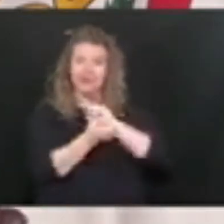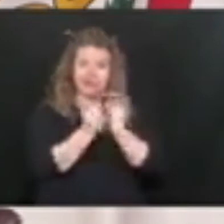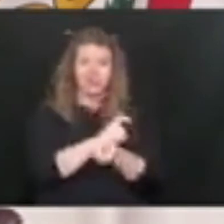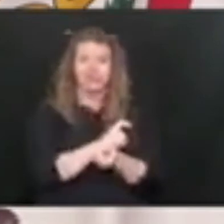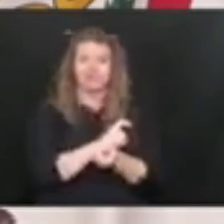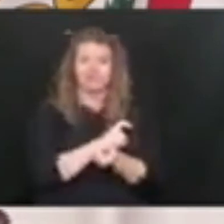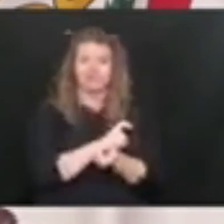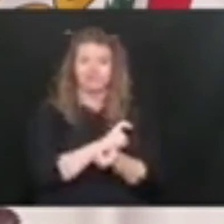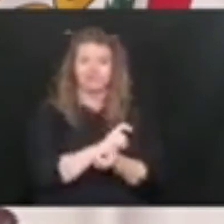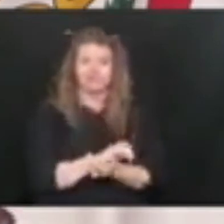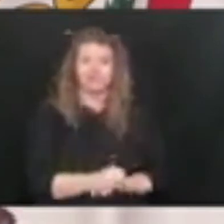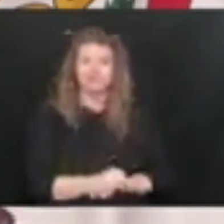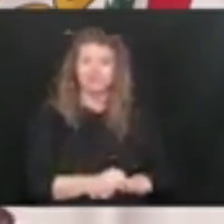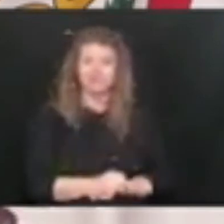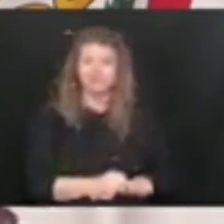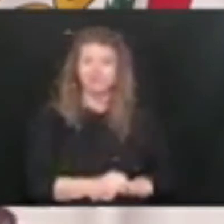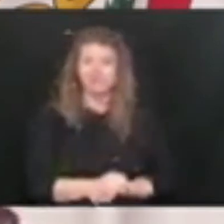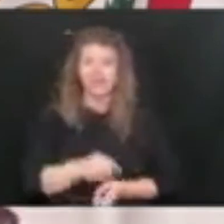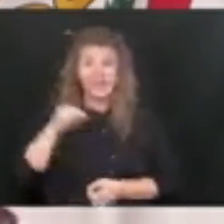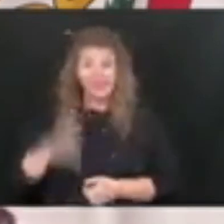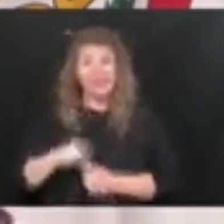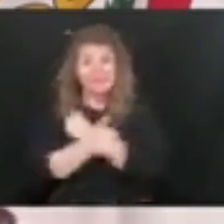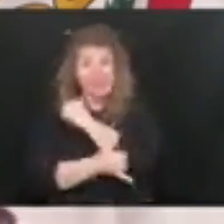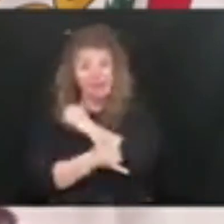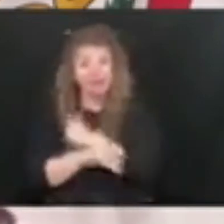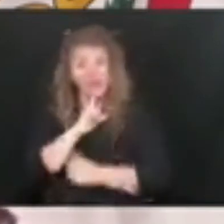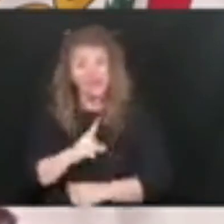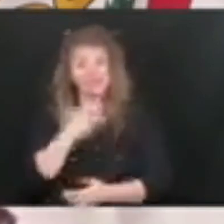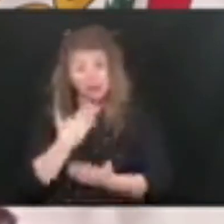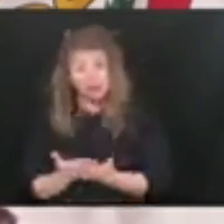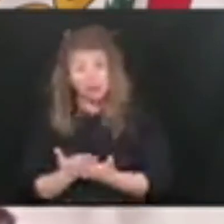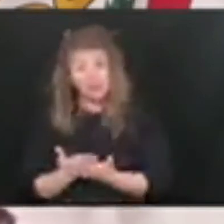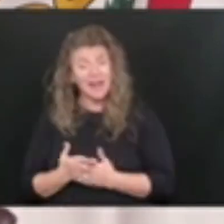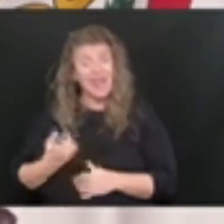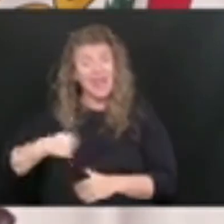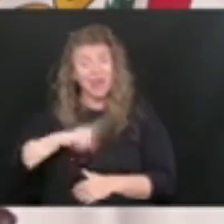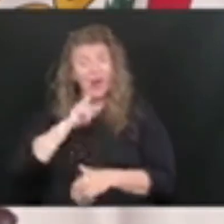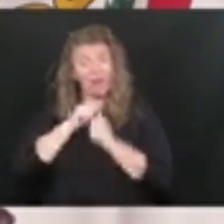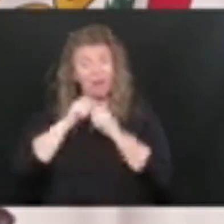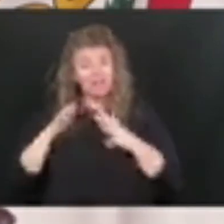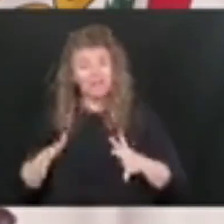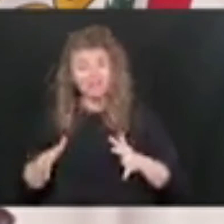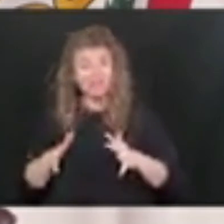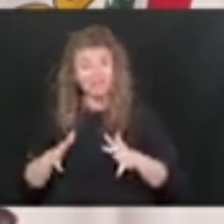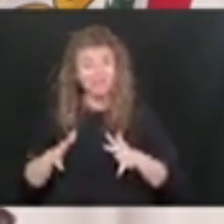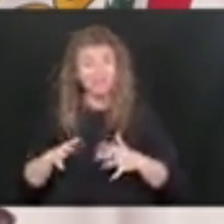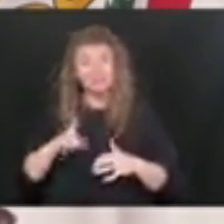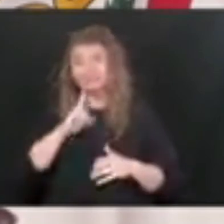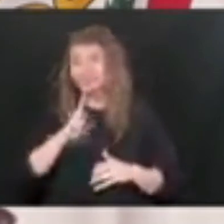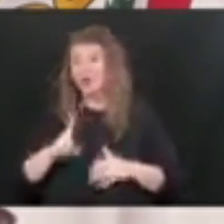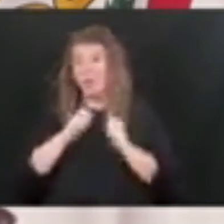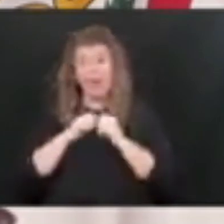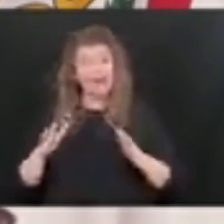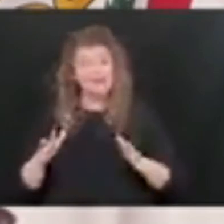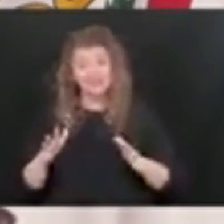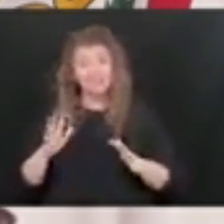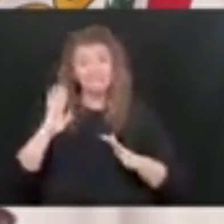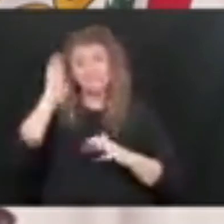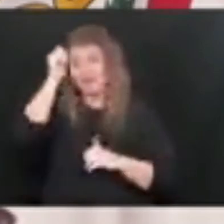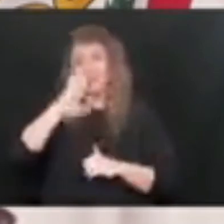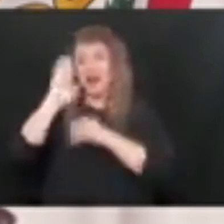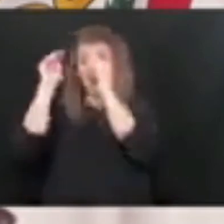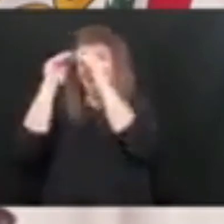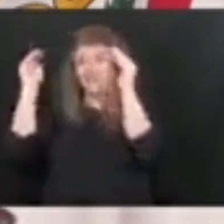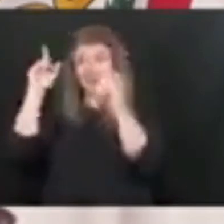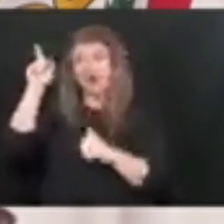We're so good. This country is so good, and we're so blessed, absolutely so blessed from God above. We need to